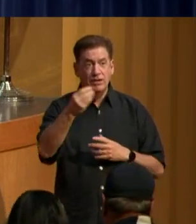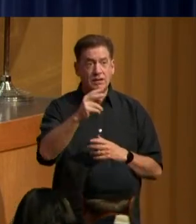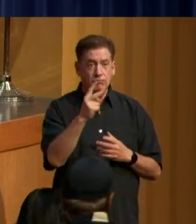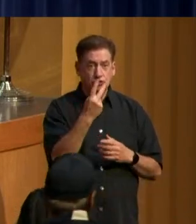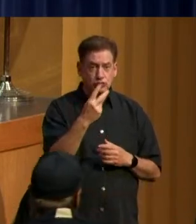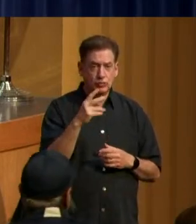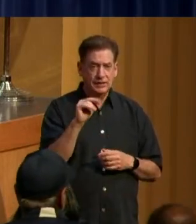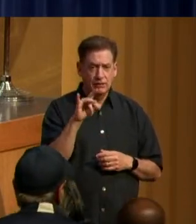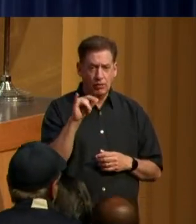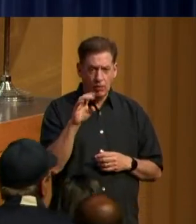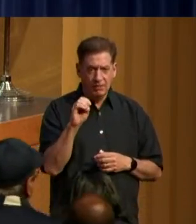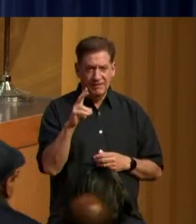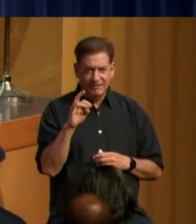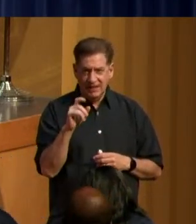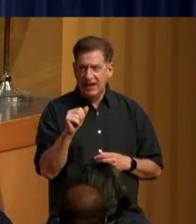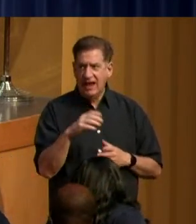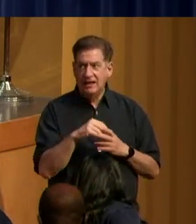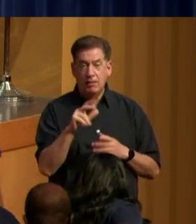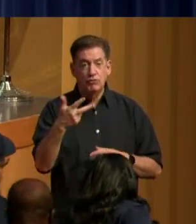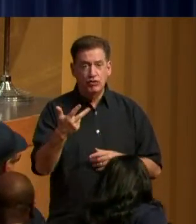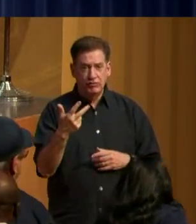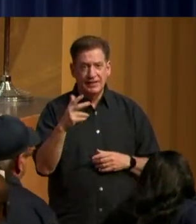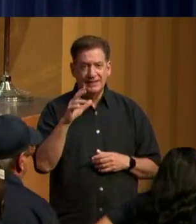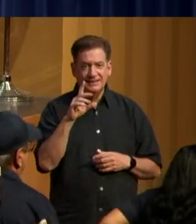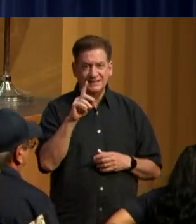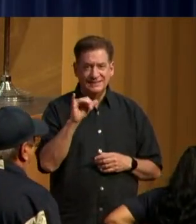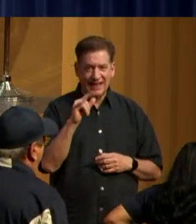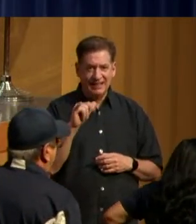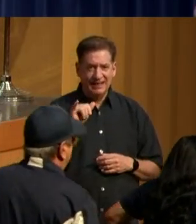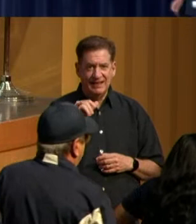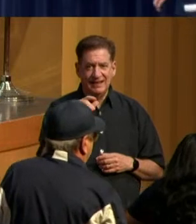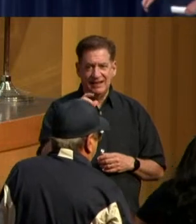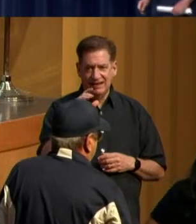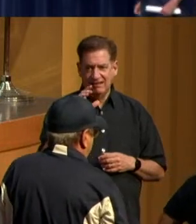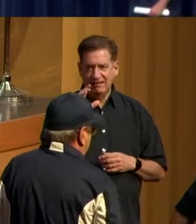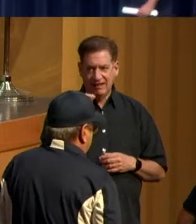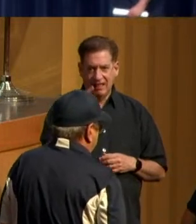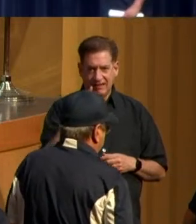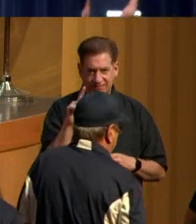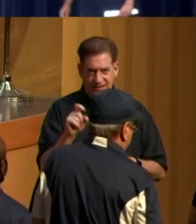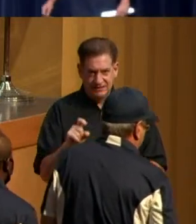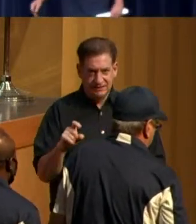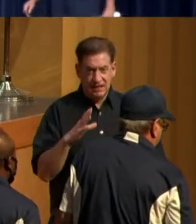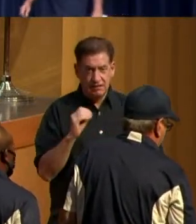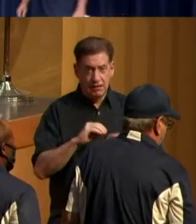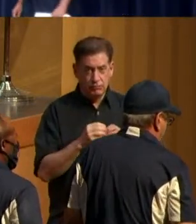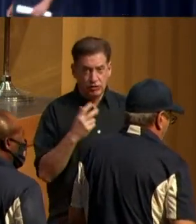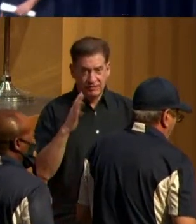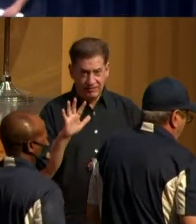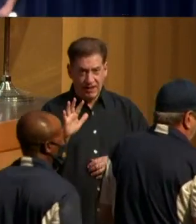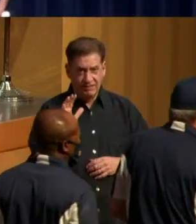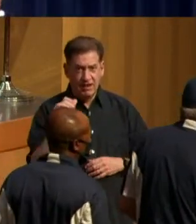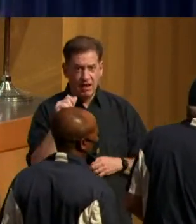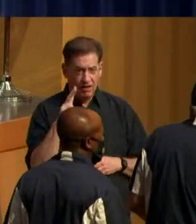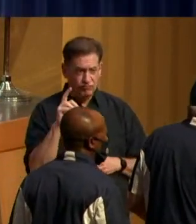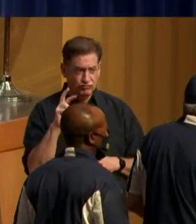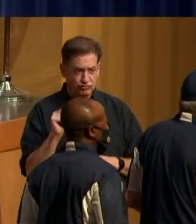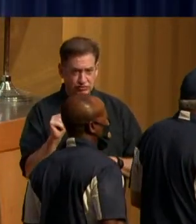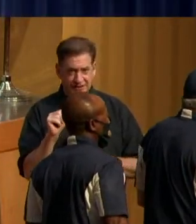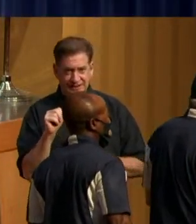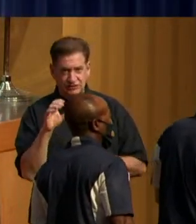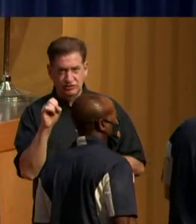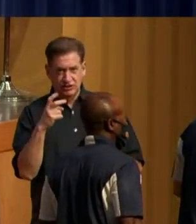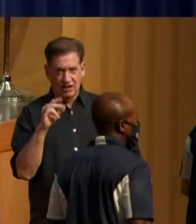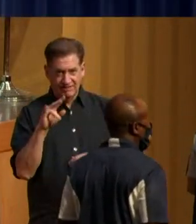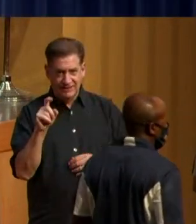Villa. Infielder number 3, Haley Galvez. Infielder number 5, Aubrey Chavez.